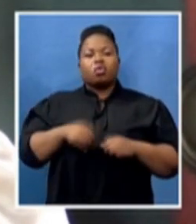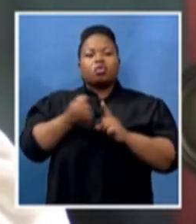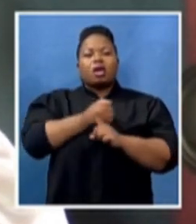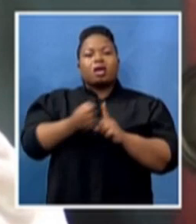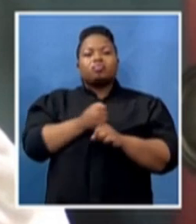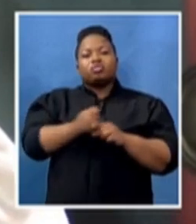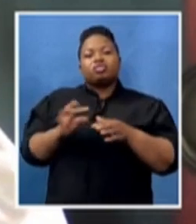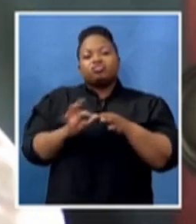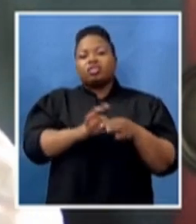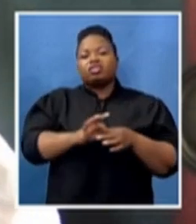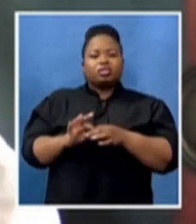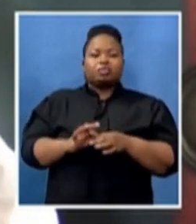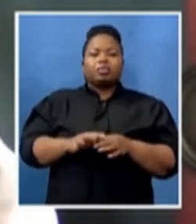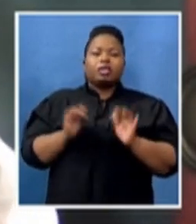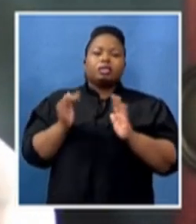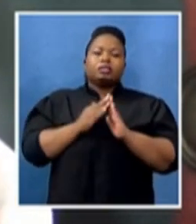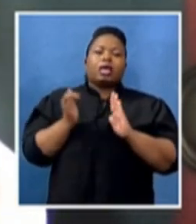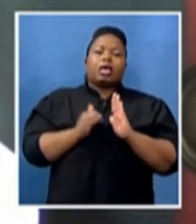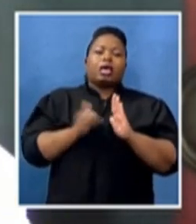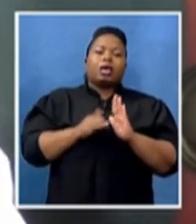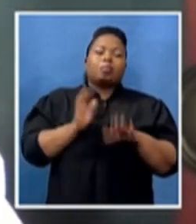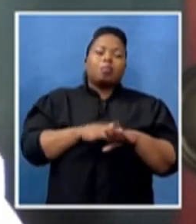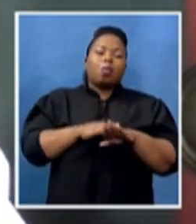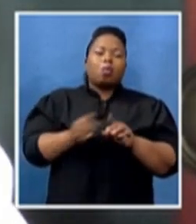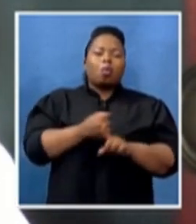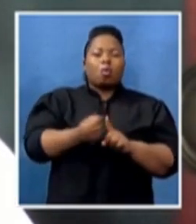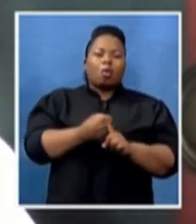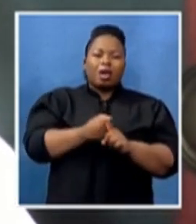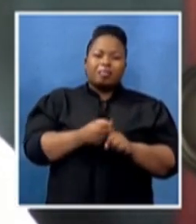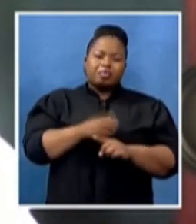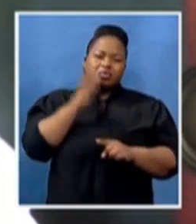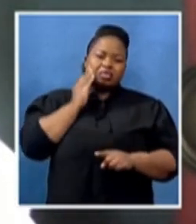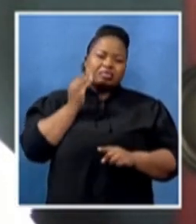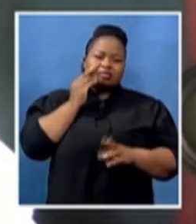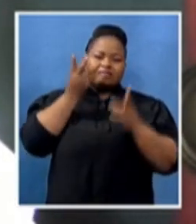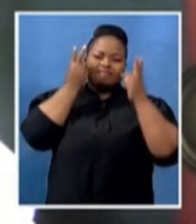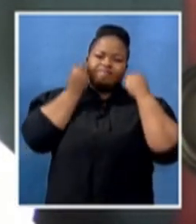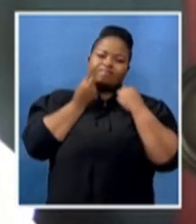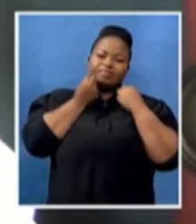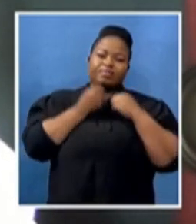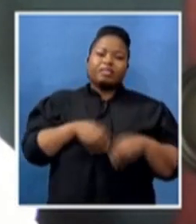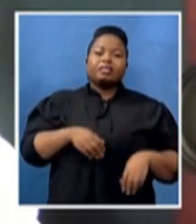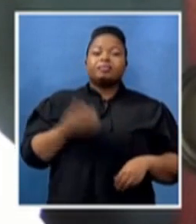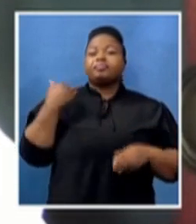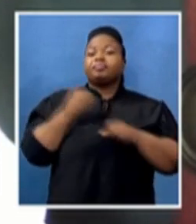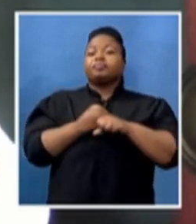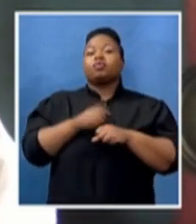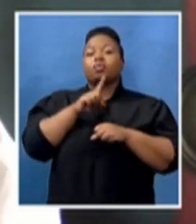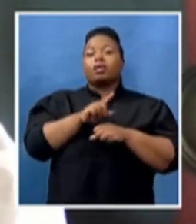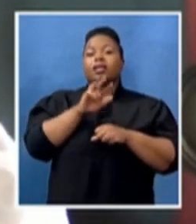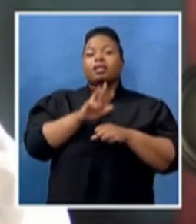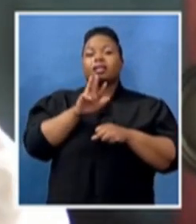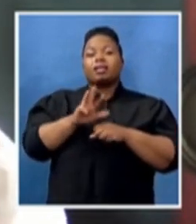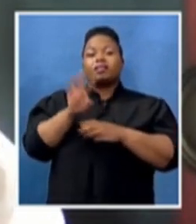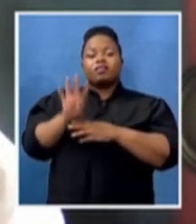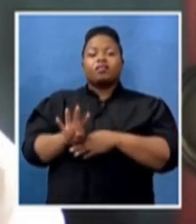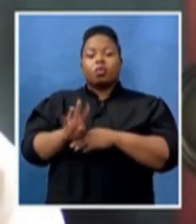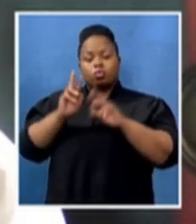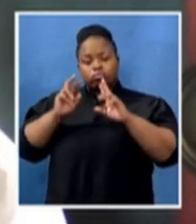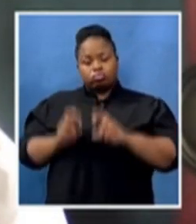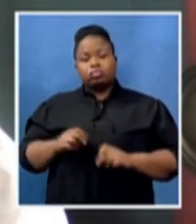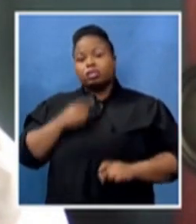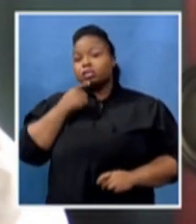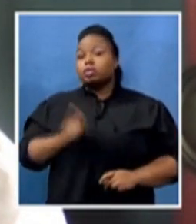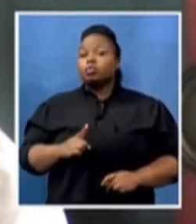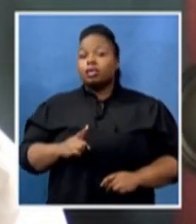abuse. One 1994 study found that men tend to use physical